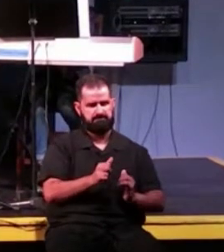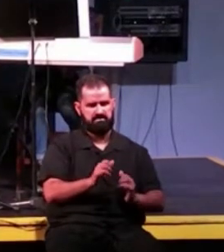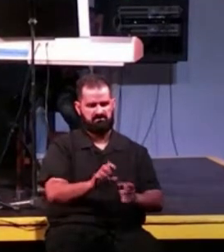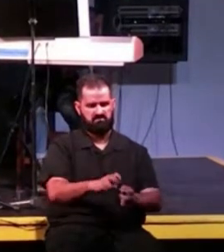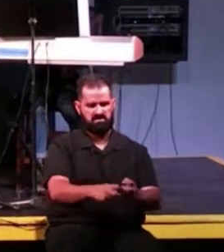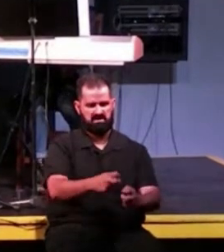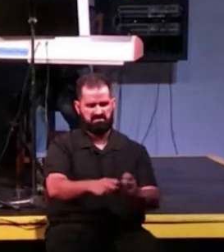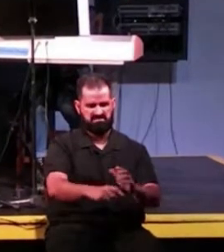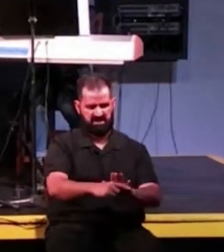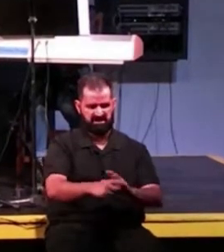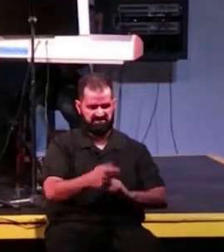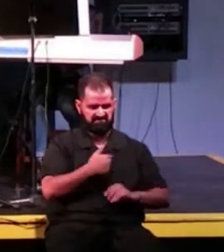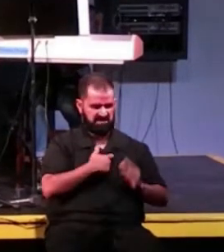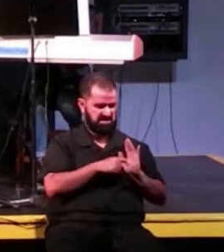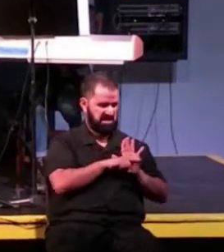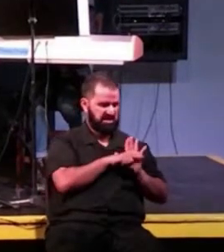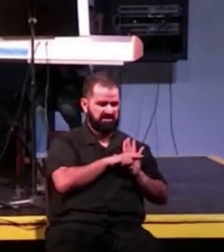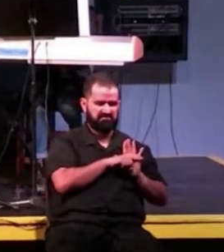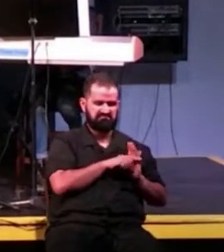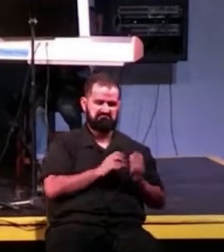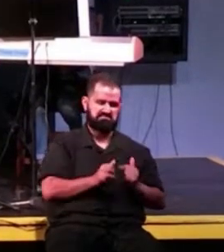but the third mistake you can make